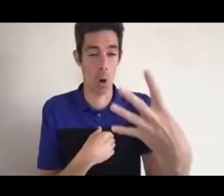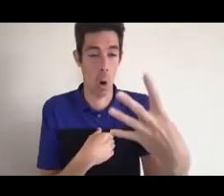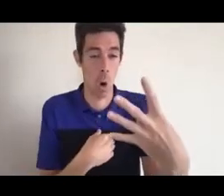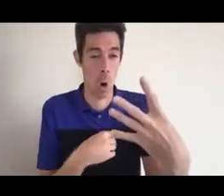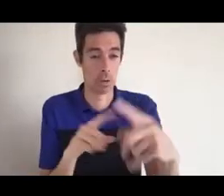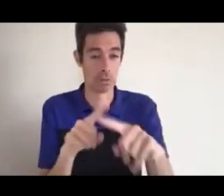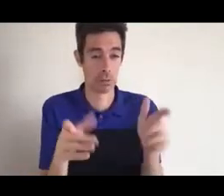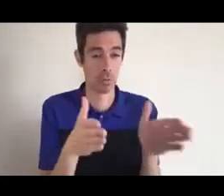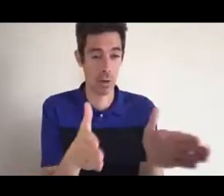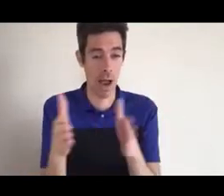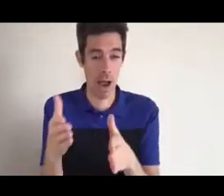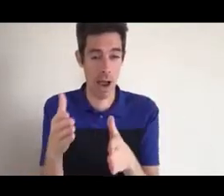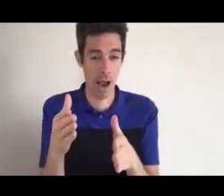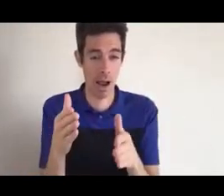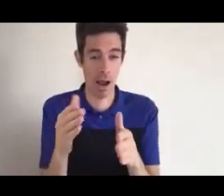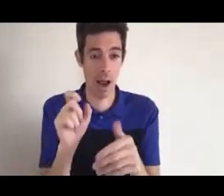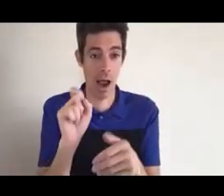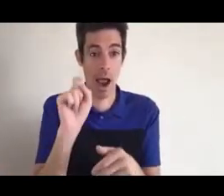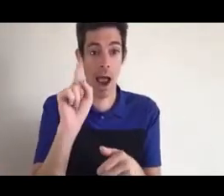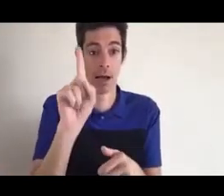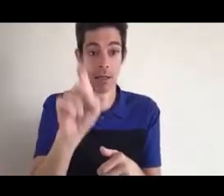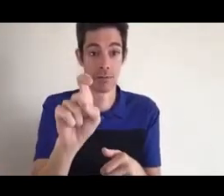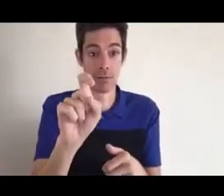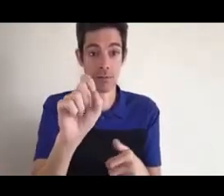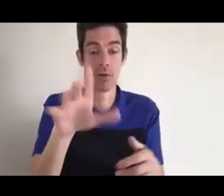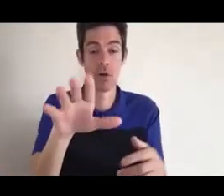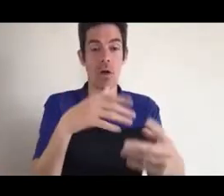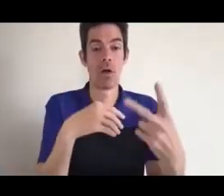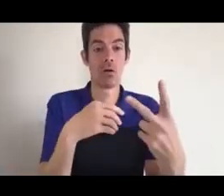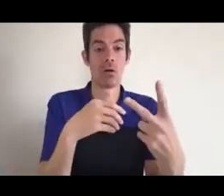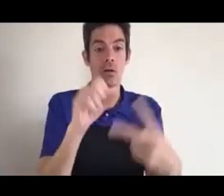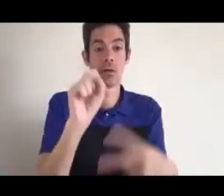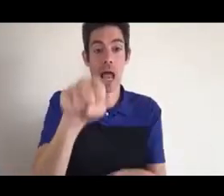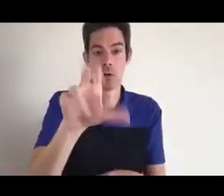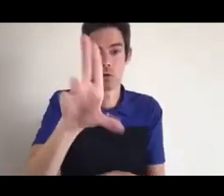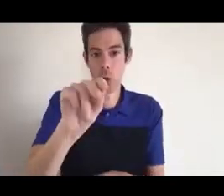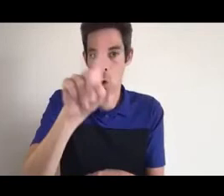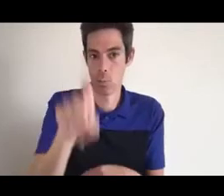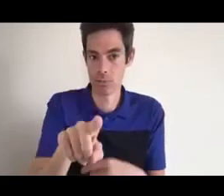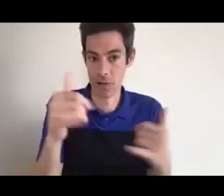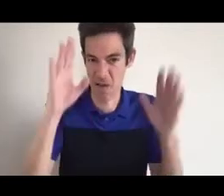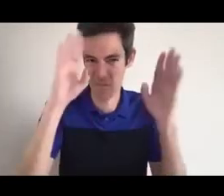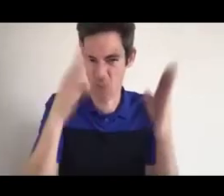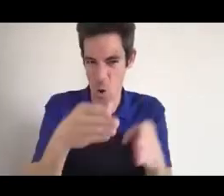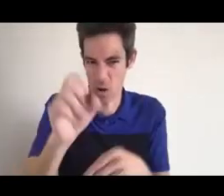So you see, really, there are 4 different ways to ask